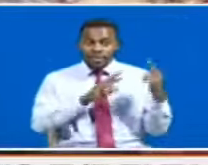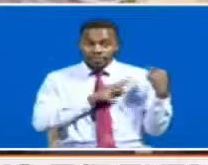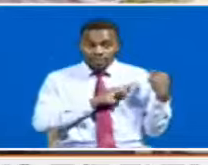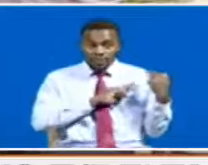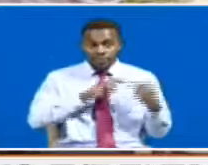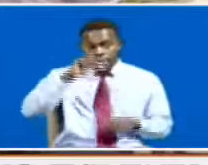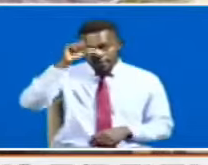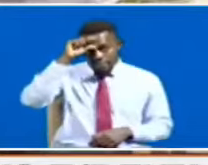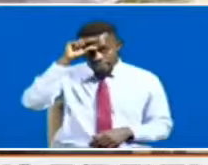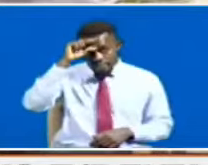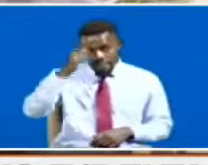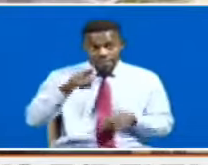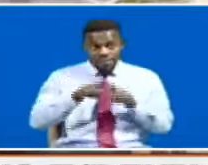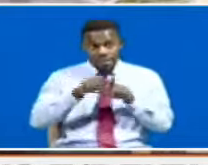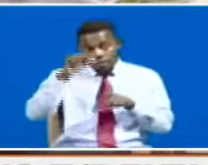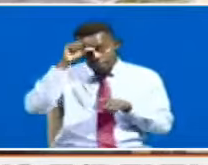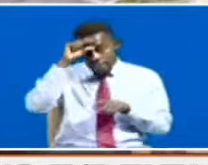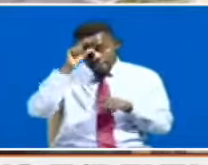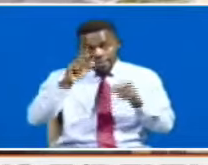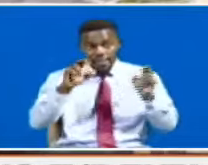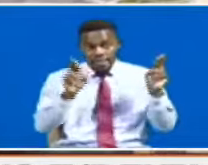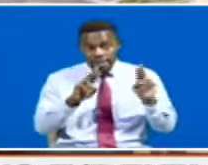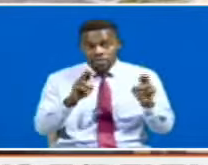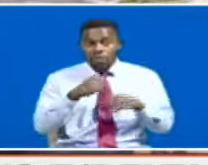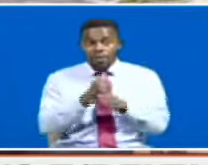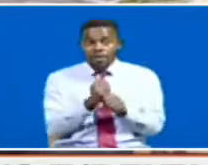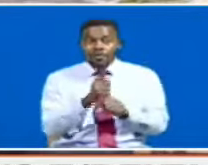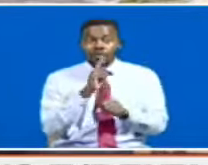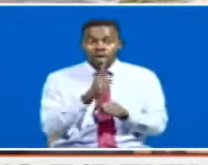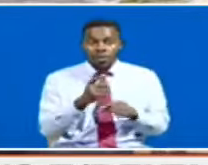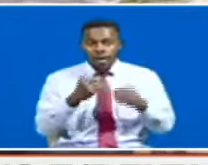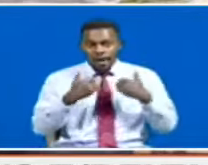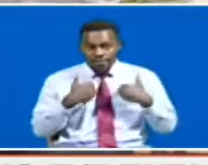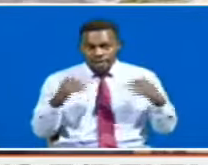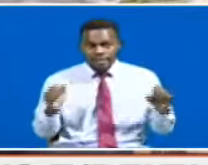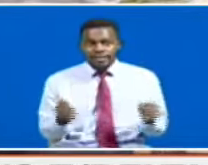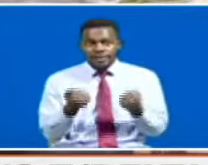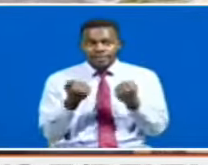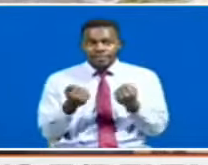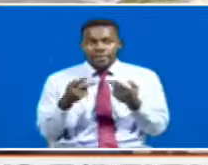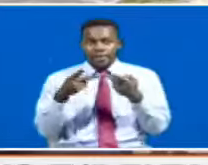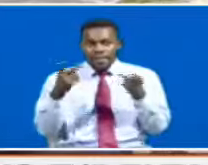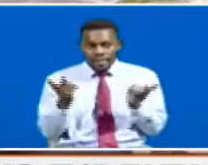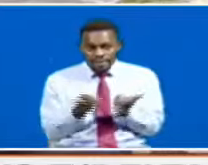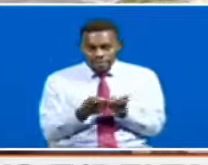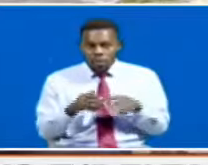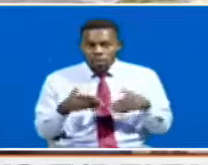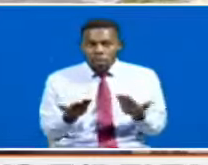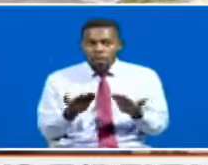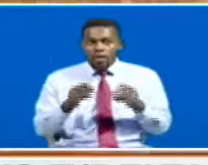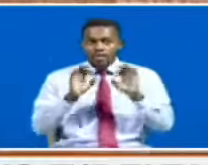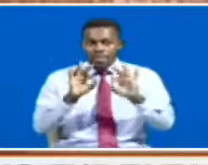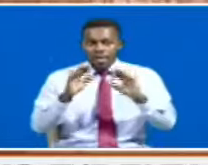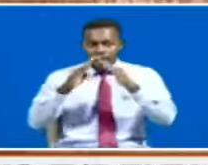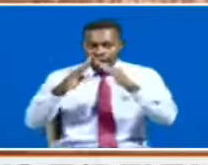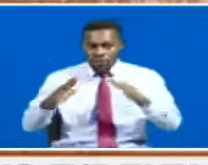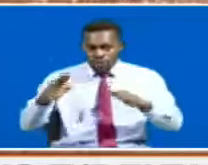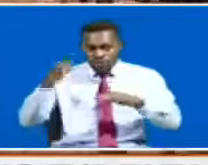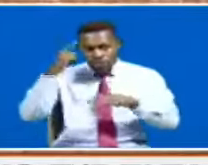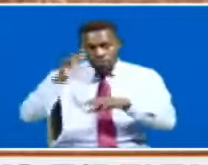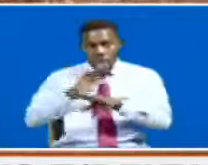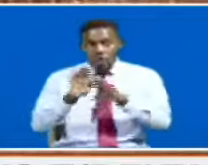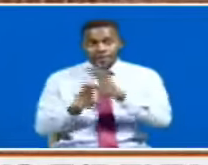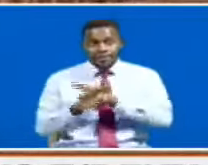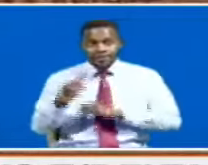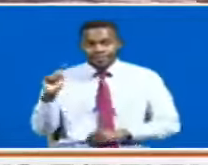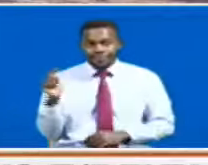responsibility of the government, and the government is committed to ensure that we have decent housing for all Kenyans. Endapo mradi